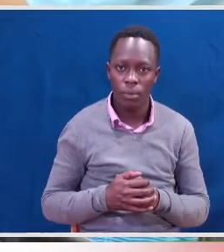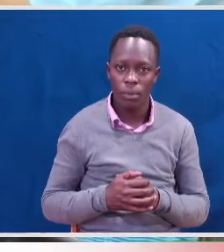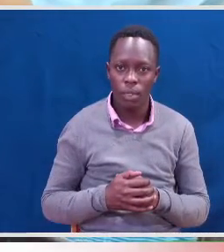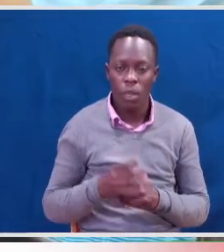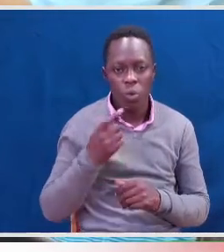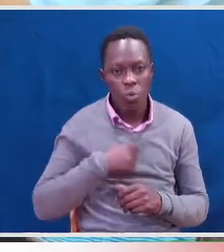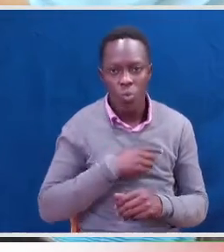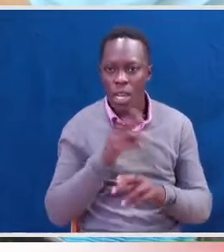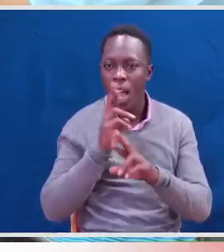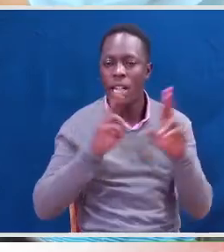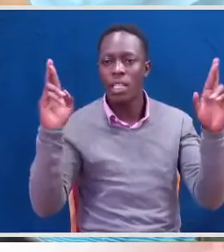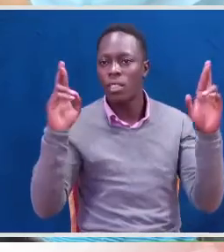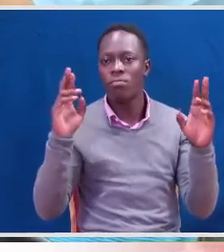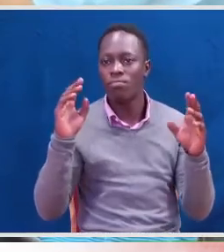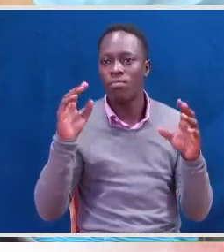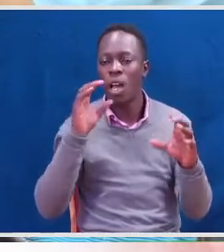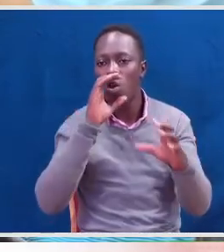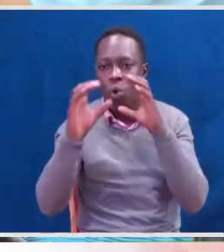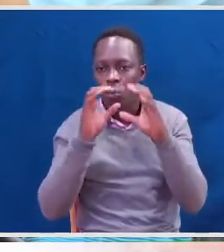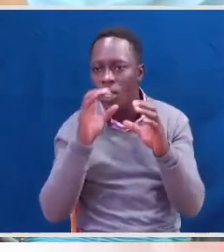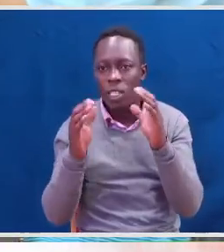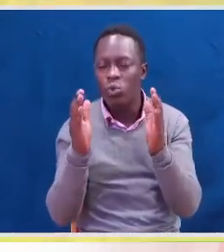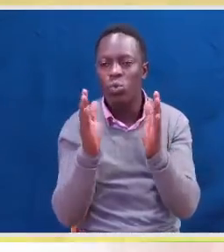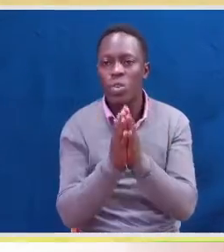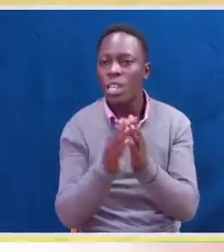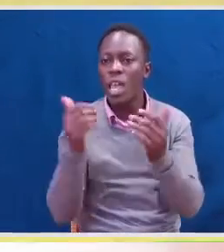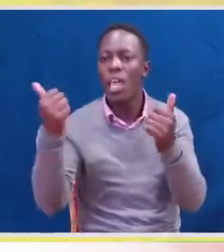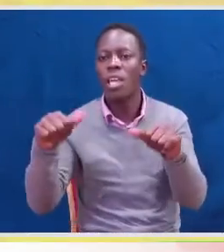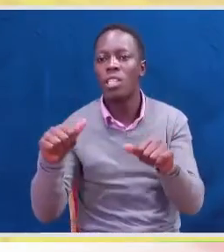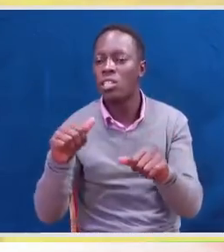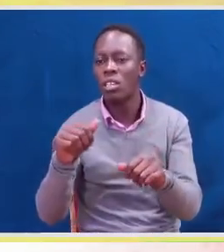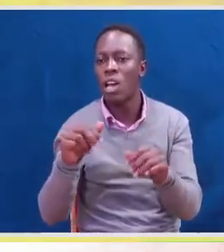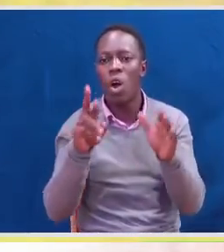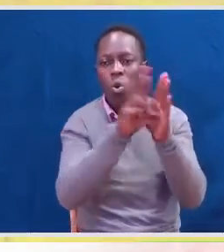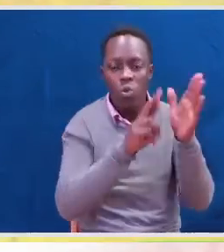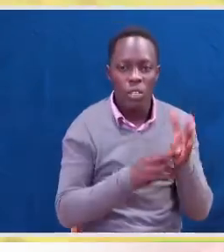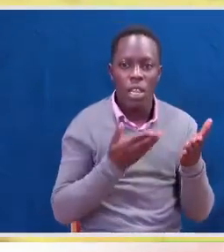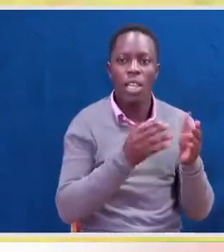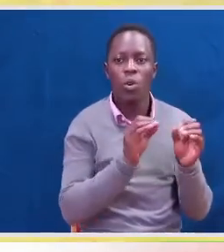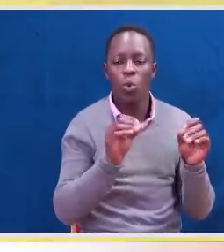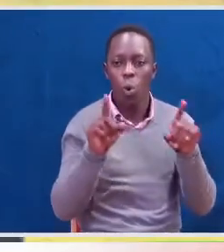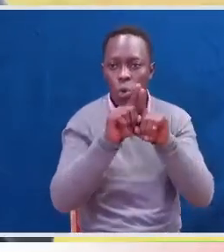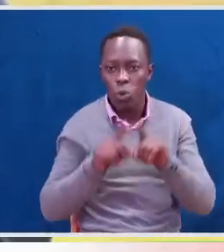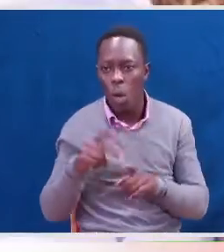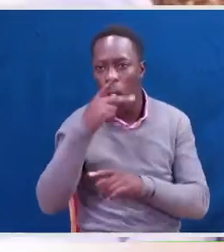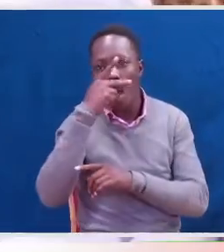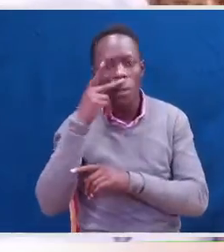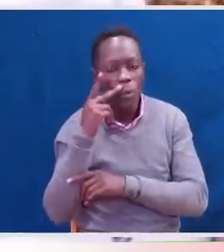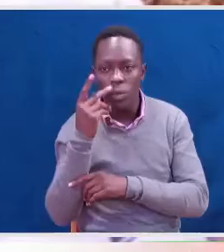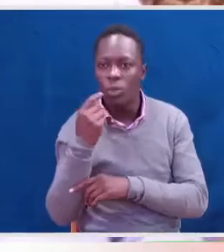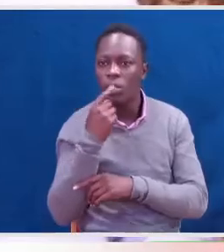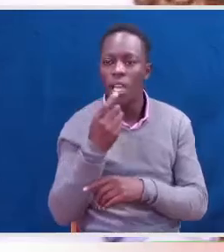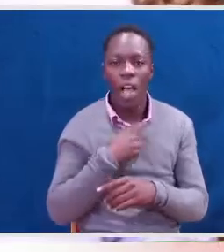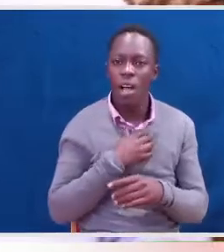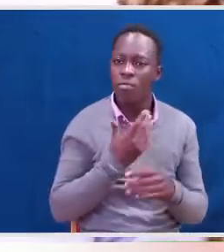We're ready to talk with anybody without any preconditions. Kalonzo Musyoka allies, however, have hinted that they are open